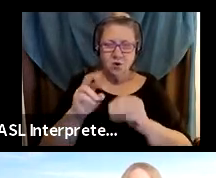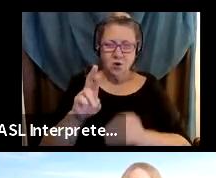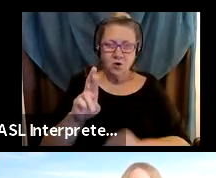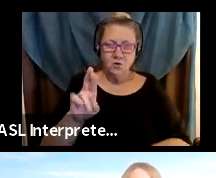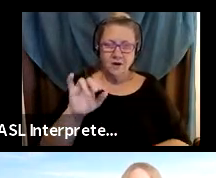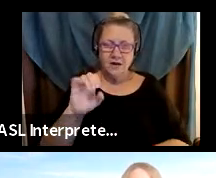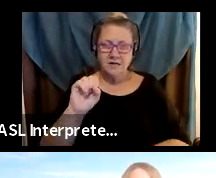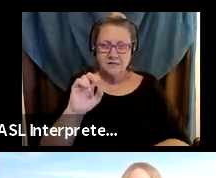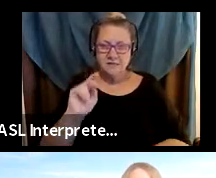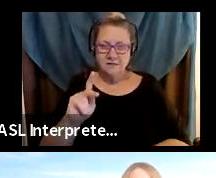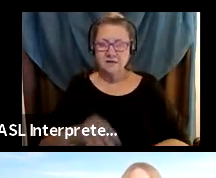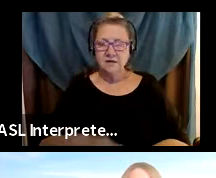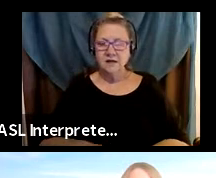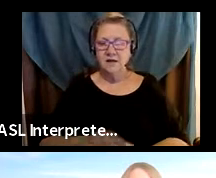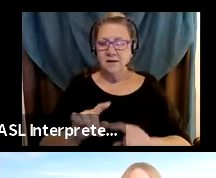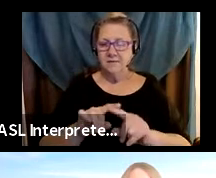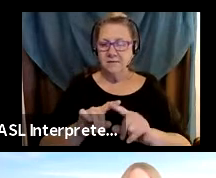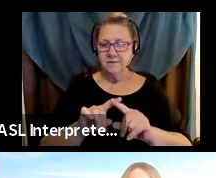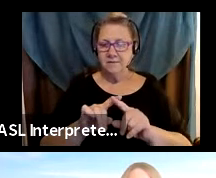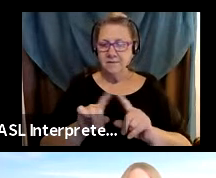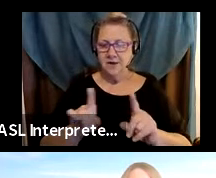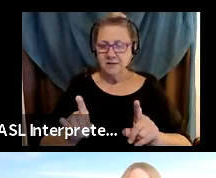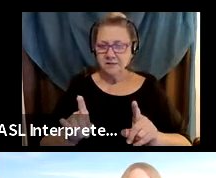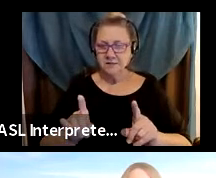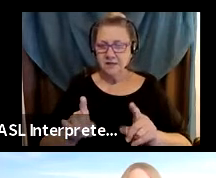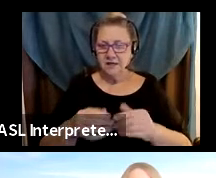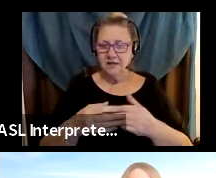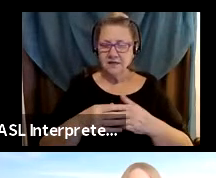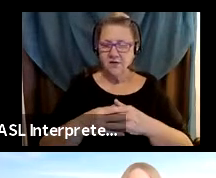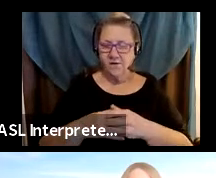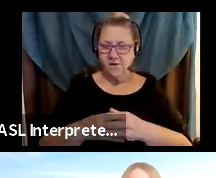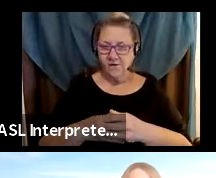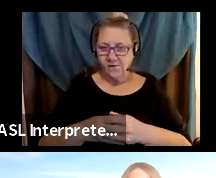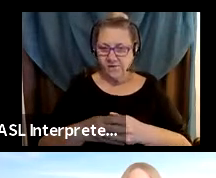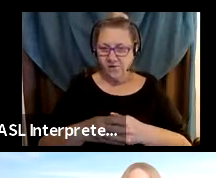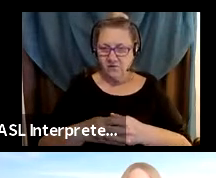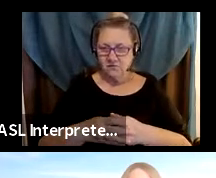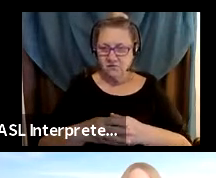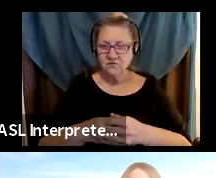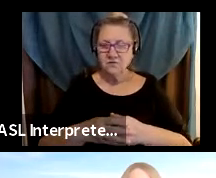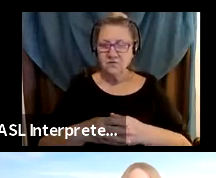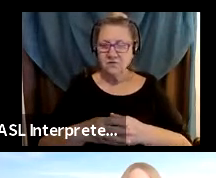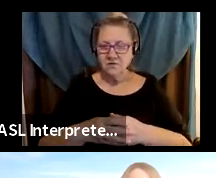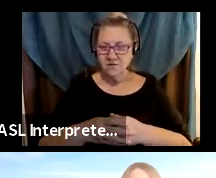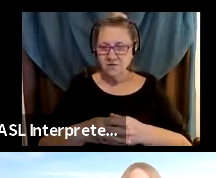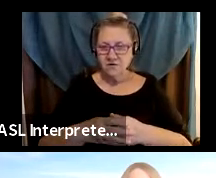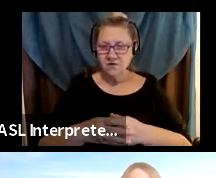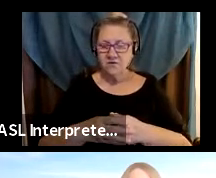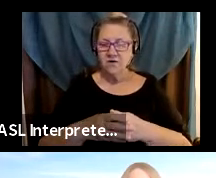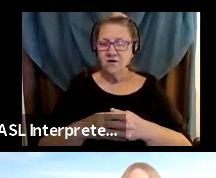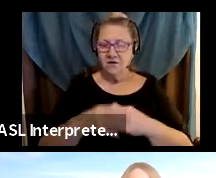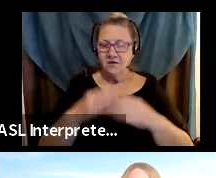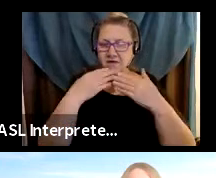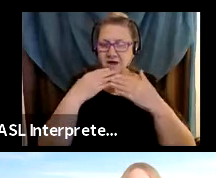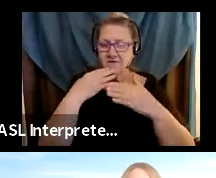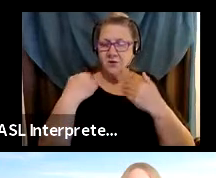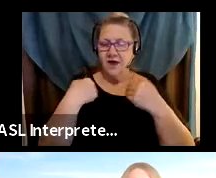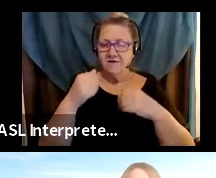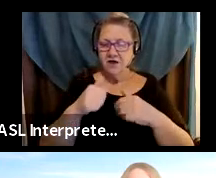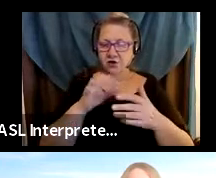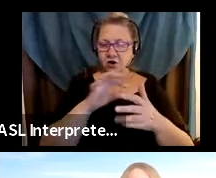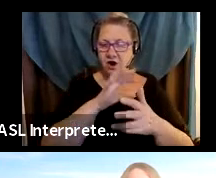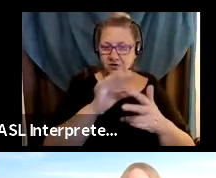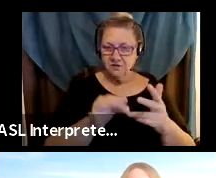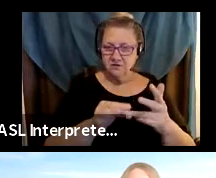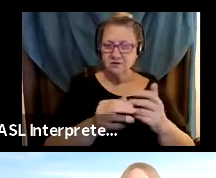But again, thankfully, and it's just so much easier, of course, to be the one and done. But I think we do have other options, which again, we're grateful. There are